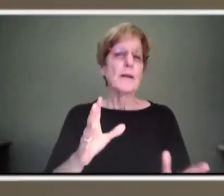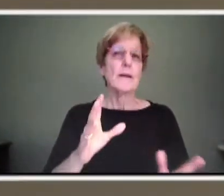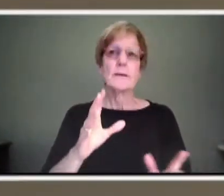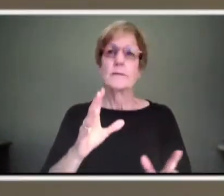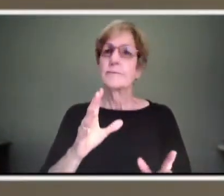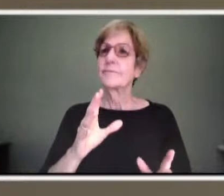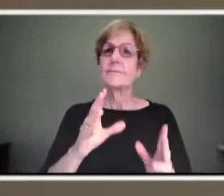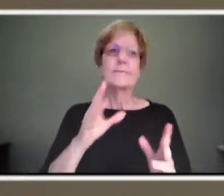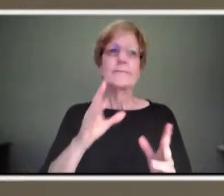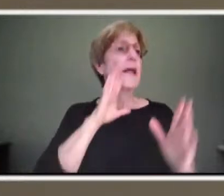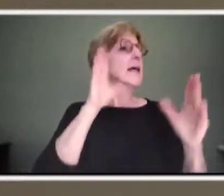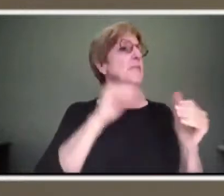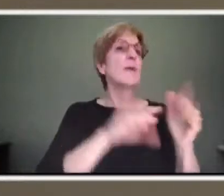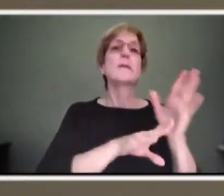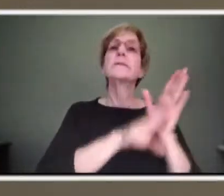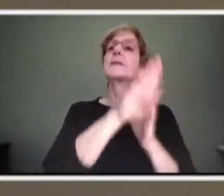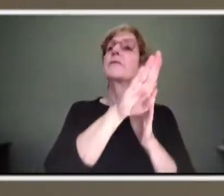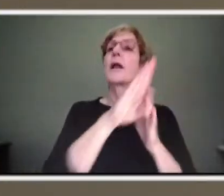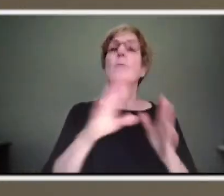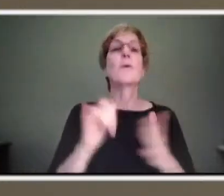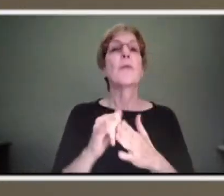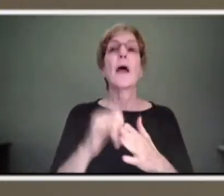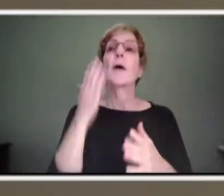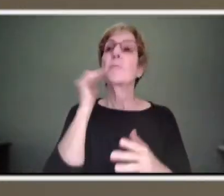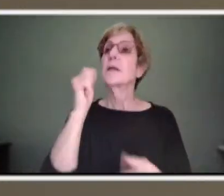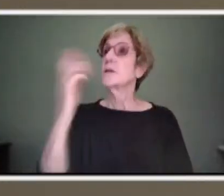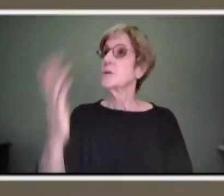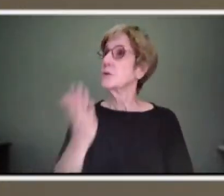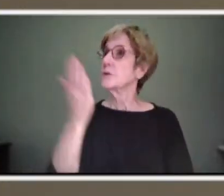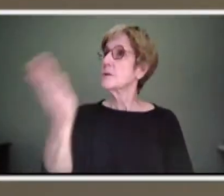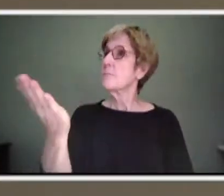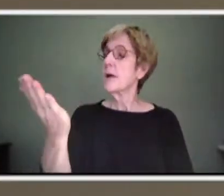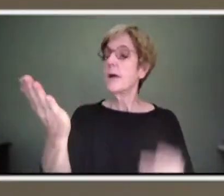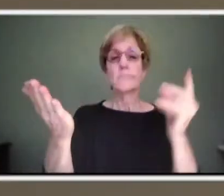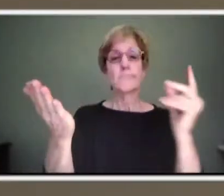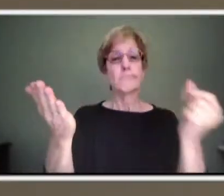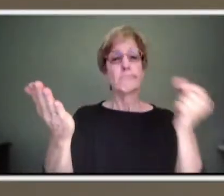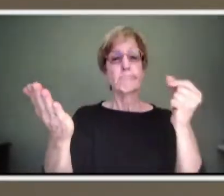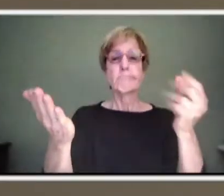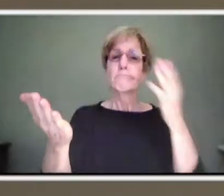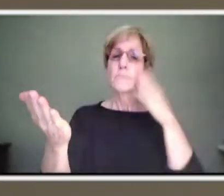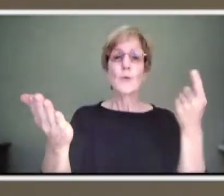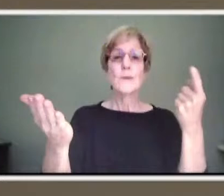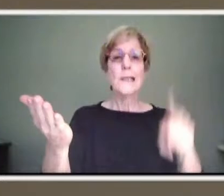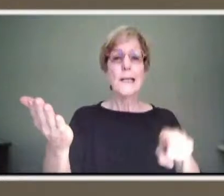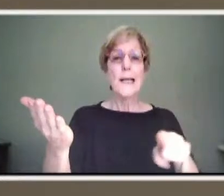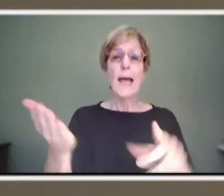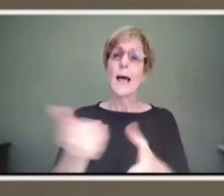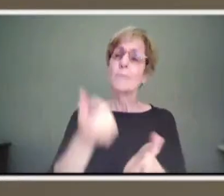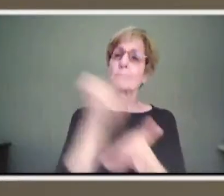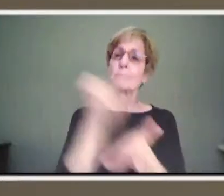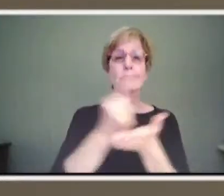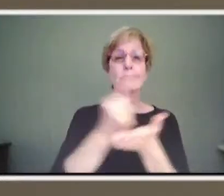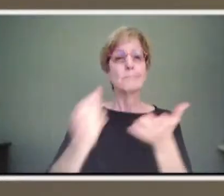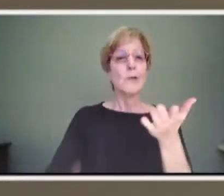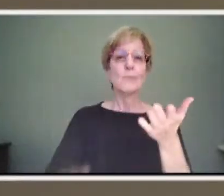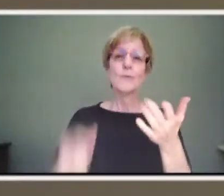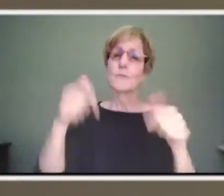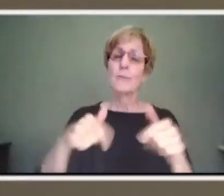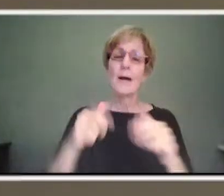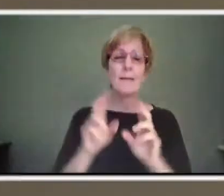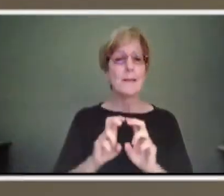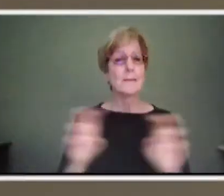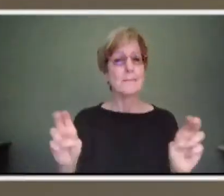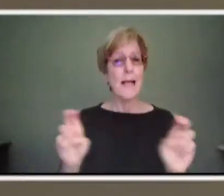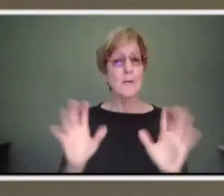developer that just because you submit a project, that it is going to be rubber stamped by this council when there